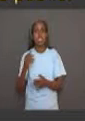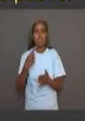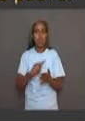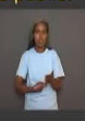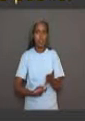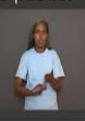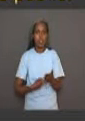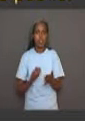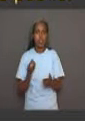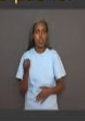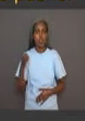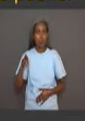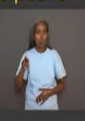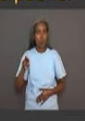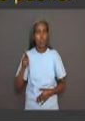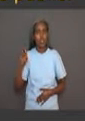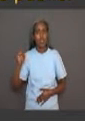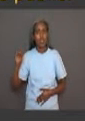price, or